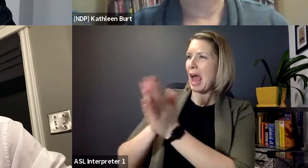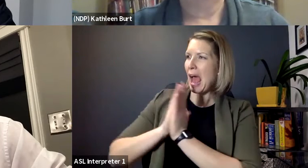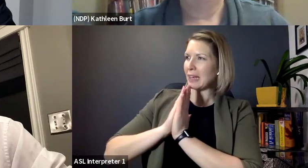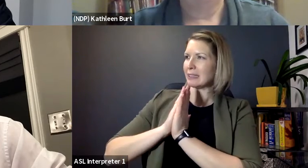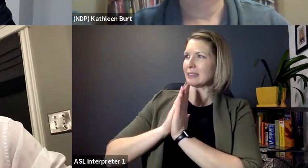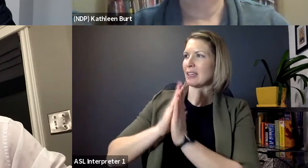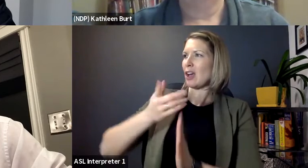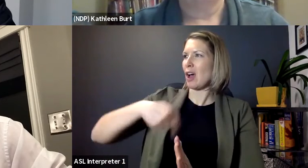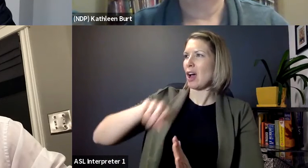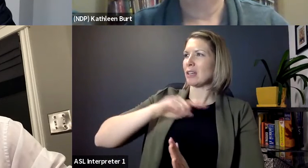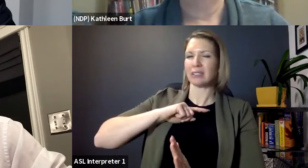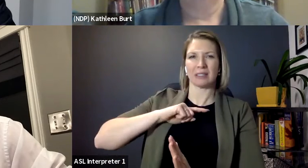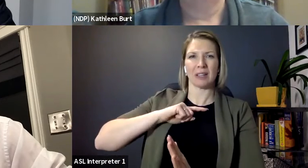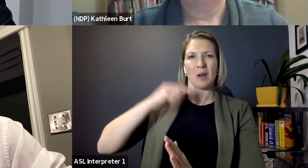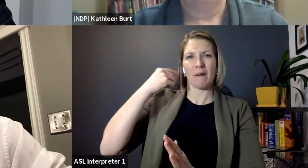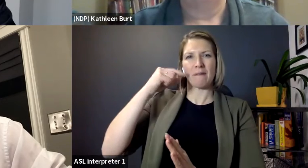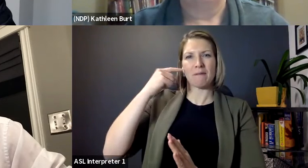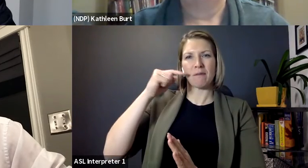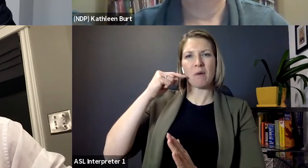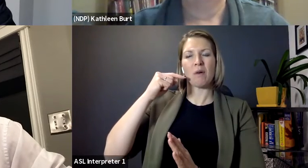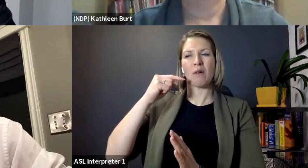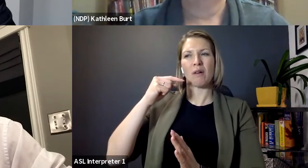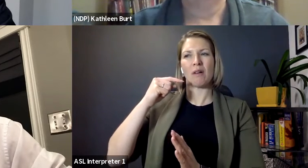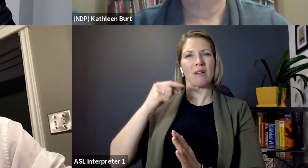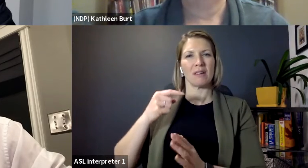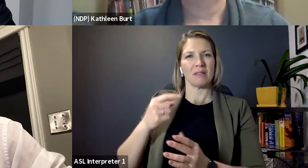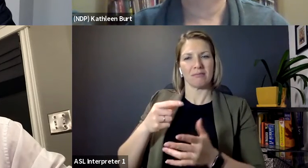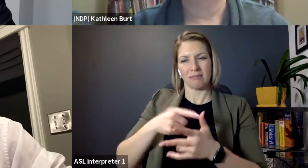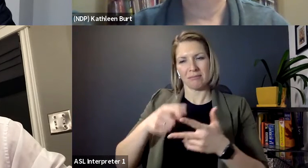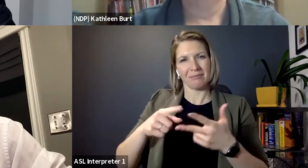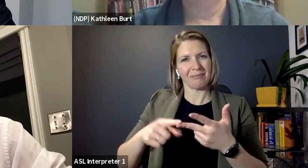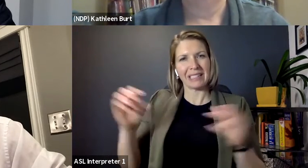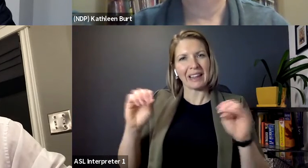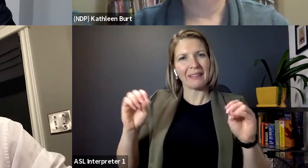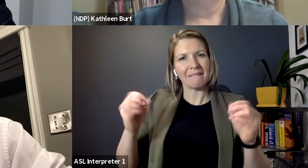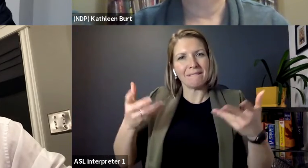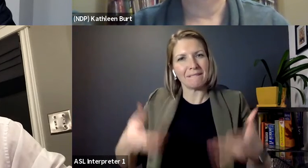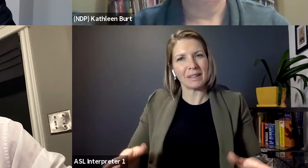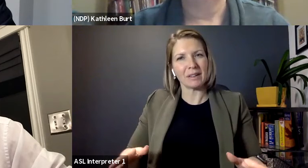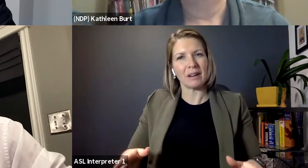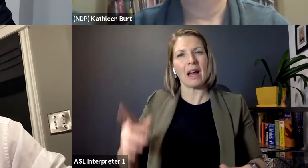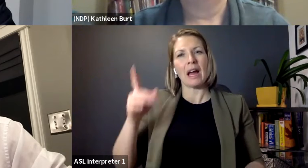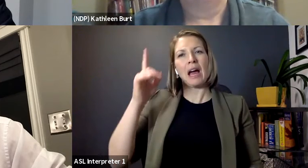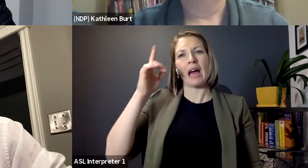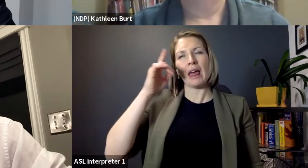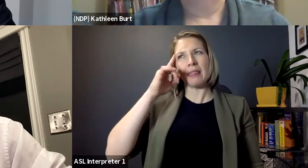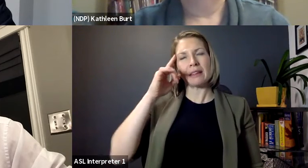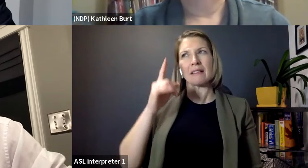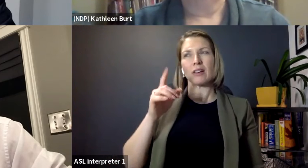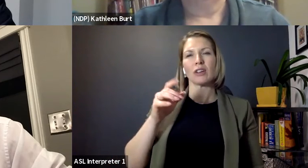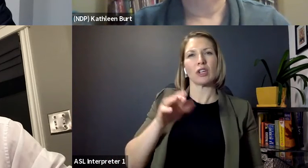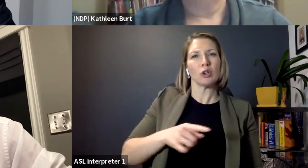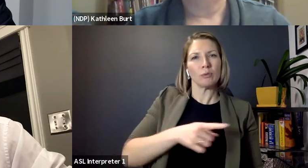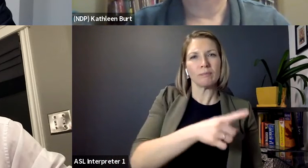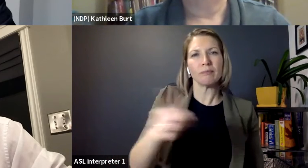blanche? What they're asking for is a majority government. And I think voters need to really, really think hard about that.